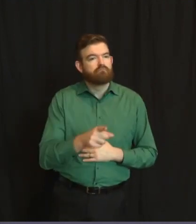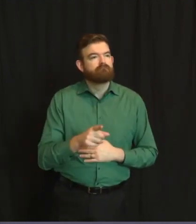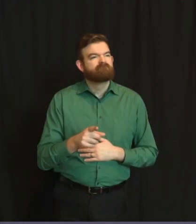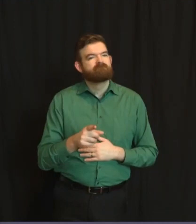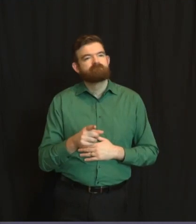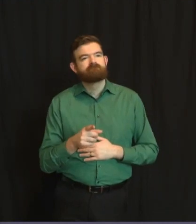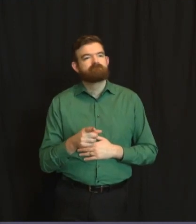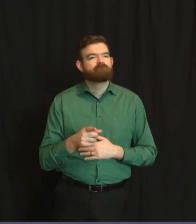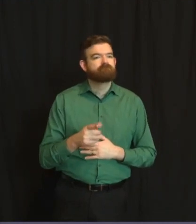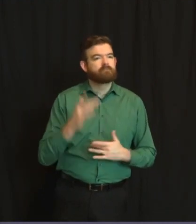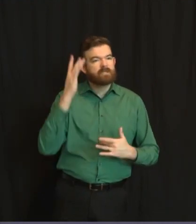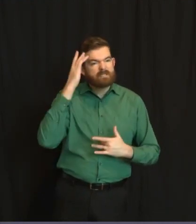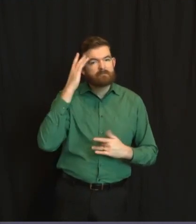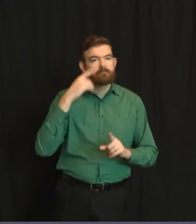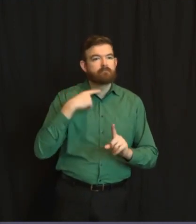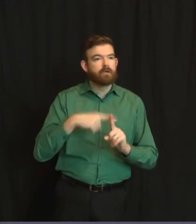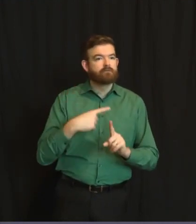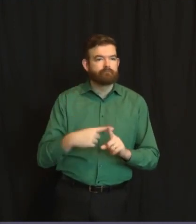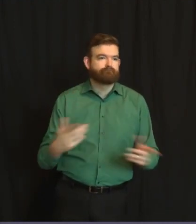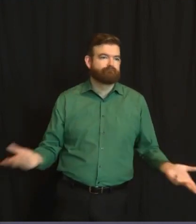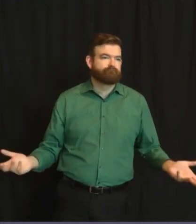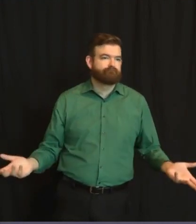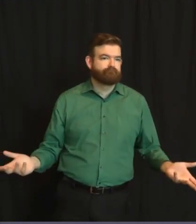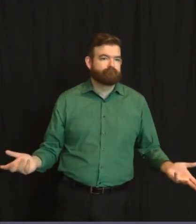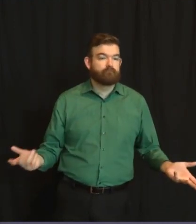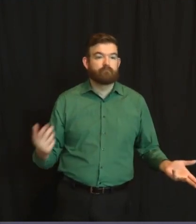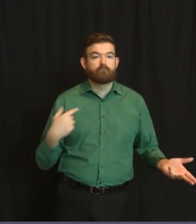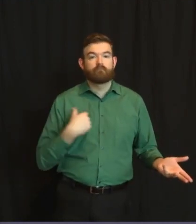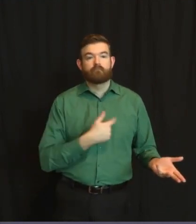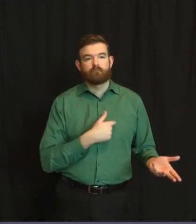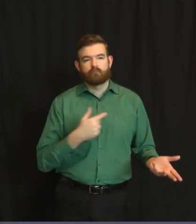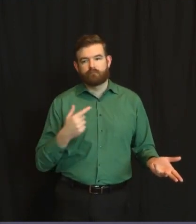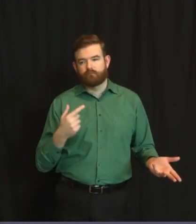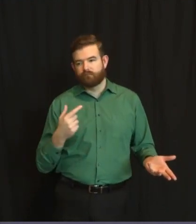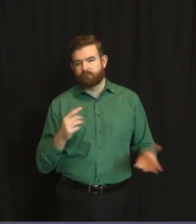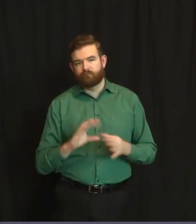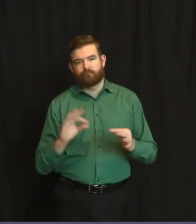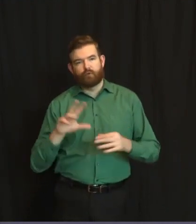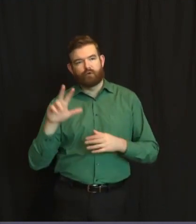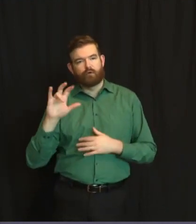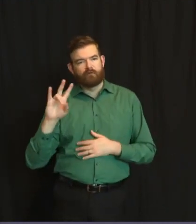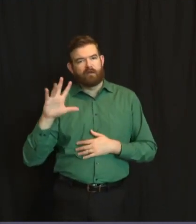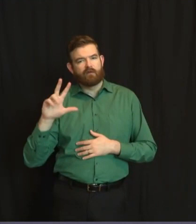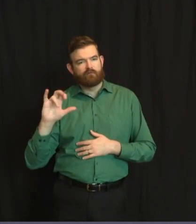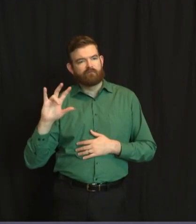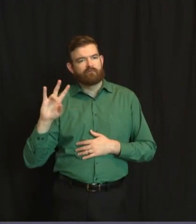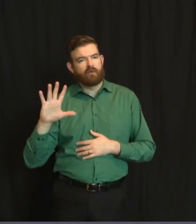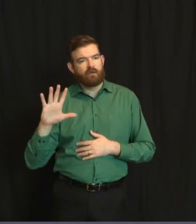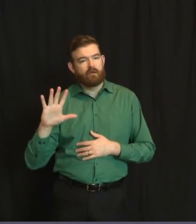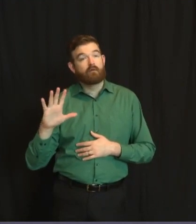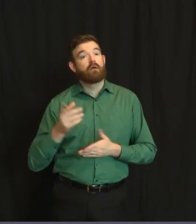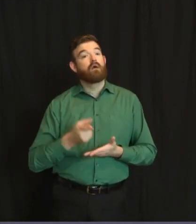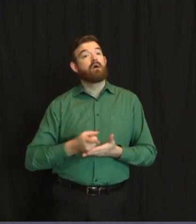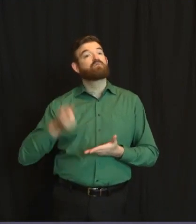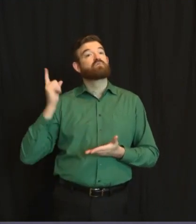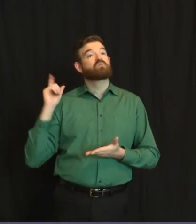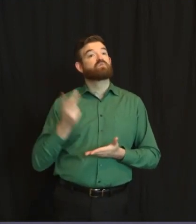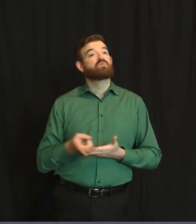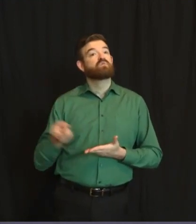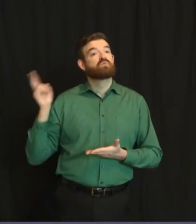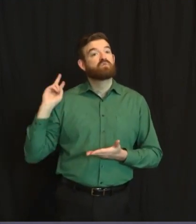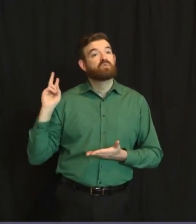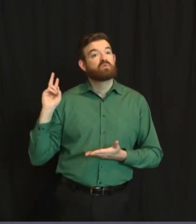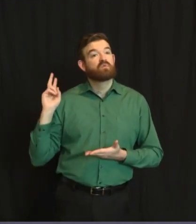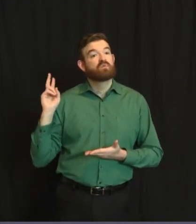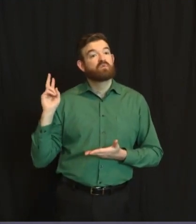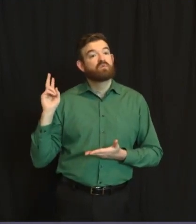We had been using 375 because when we started this 6 or 7 weeks ago, we weren't including assisted